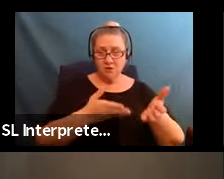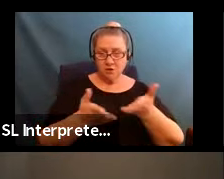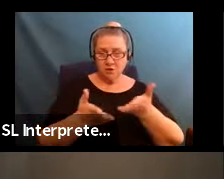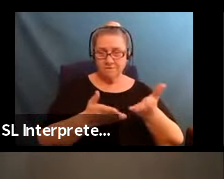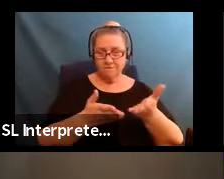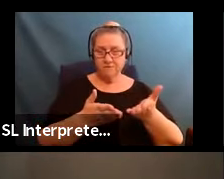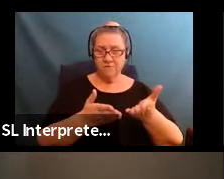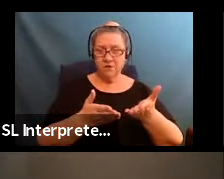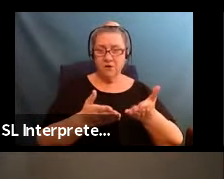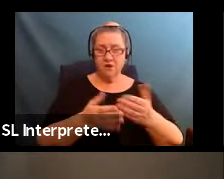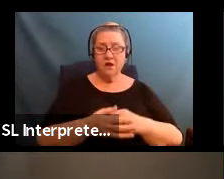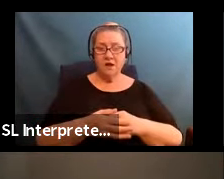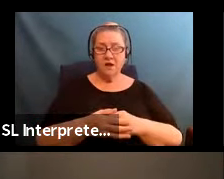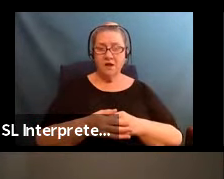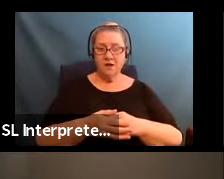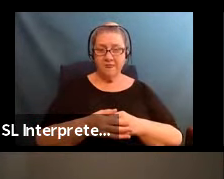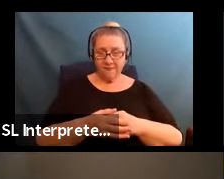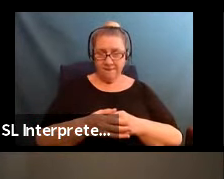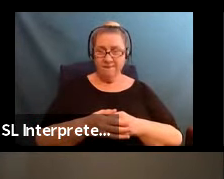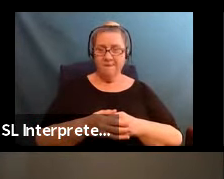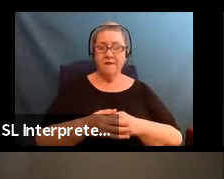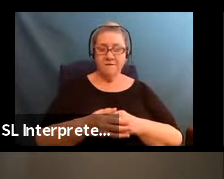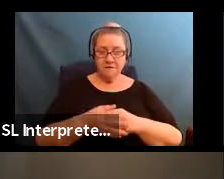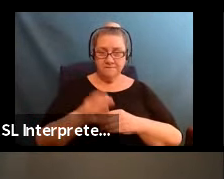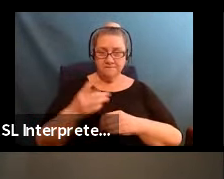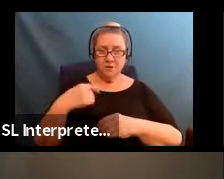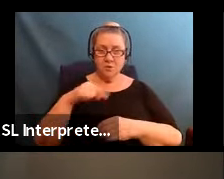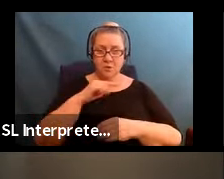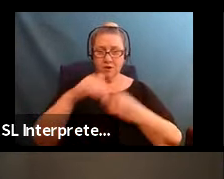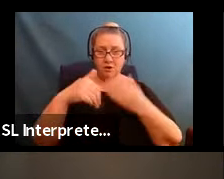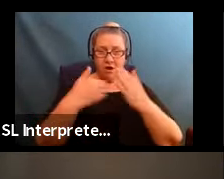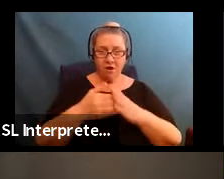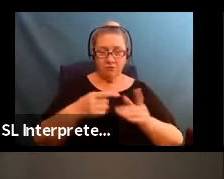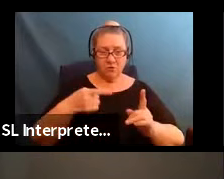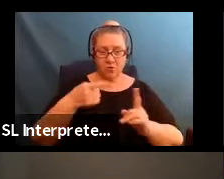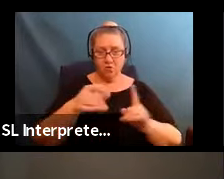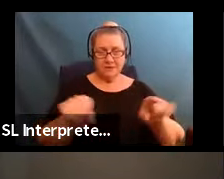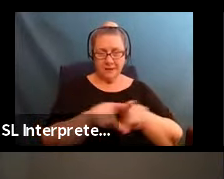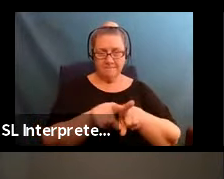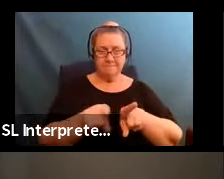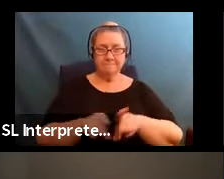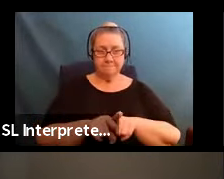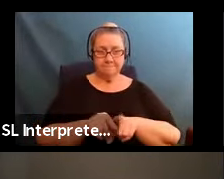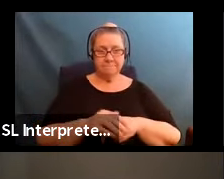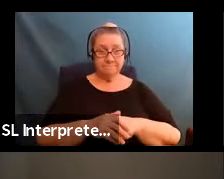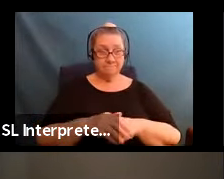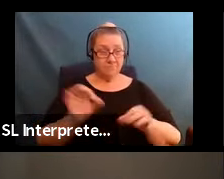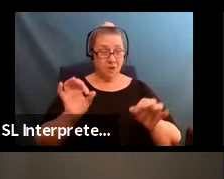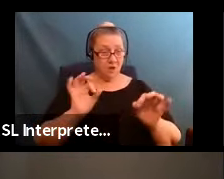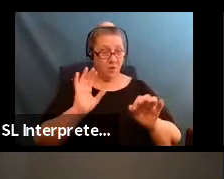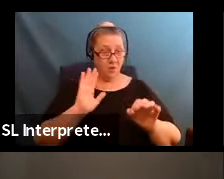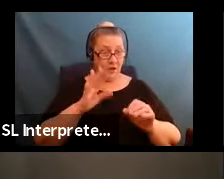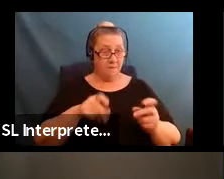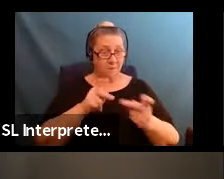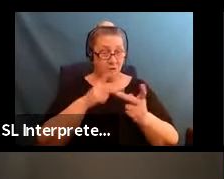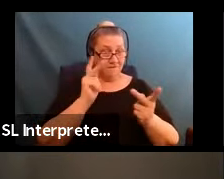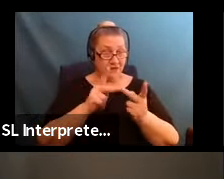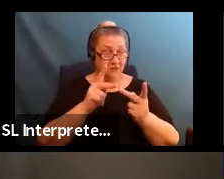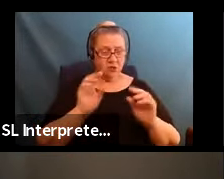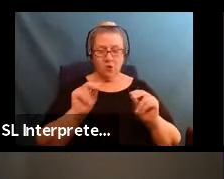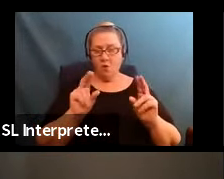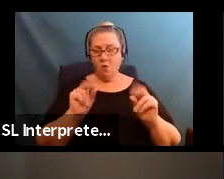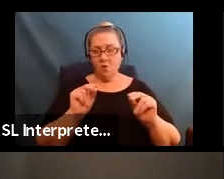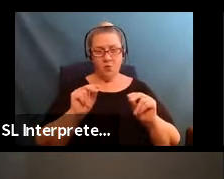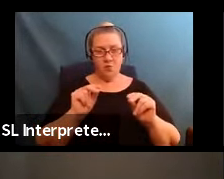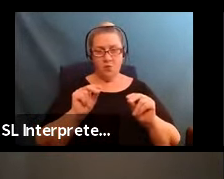our biggest partners in making sure that we drive that. So that's our piece. And are we going to be perfect? Absolutely not. Do not want to